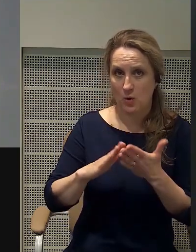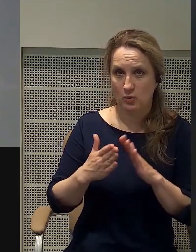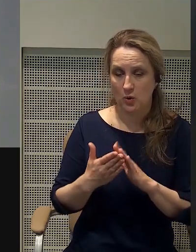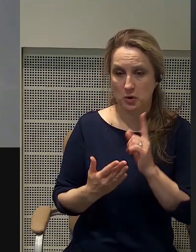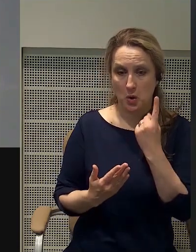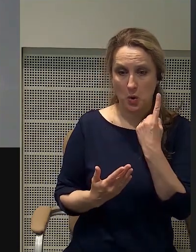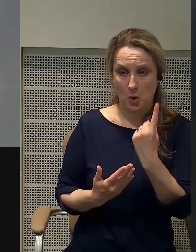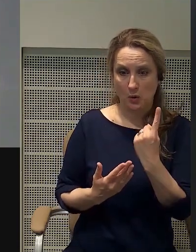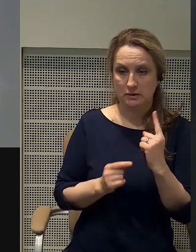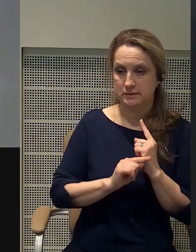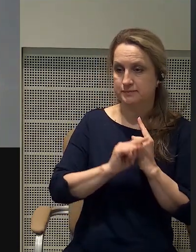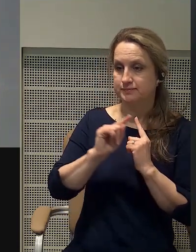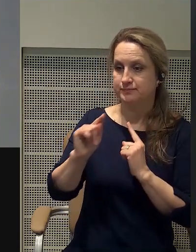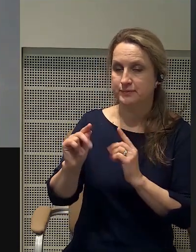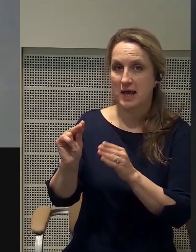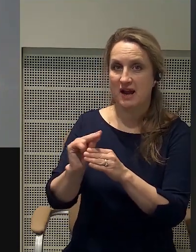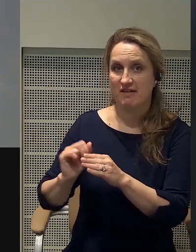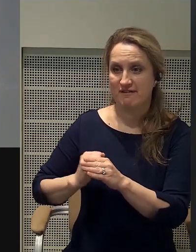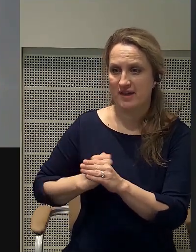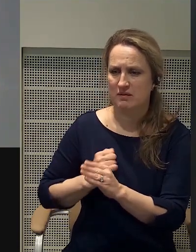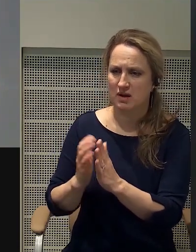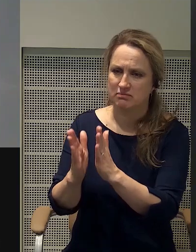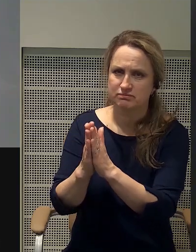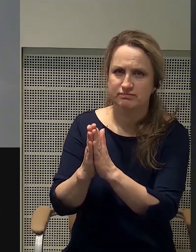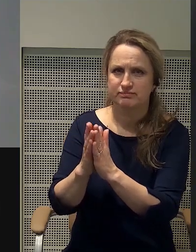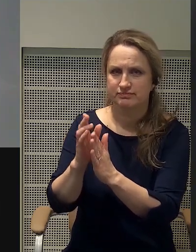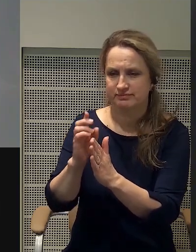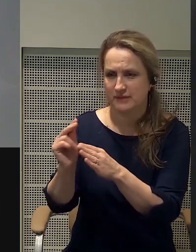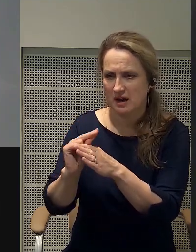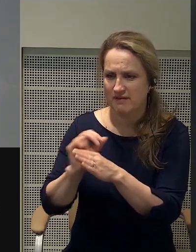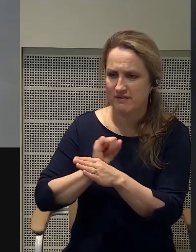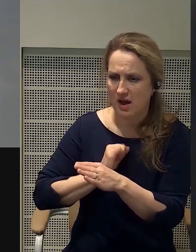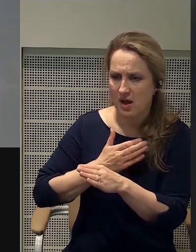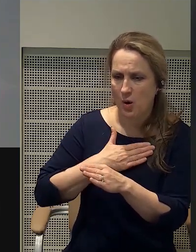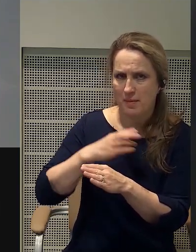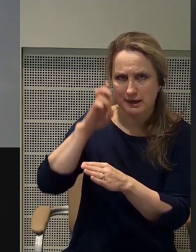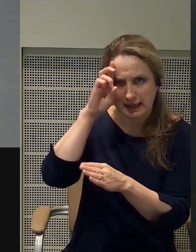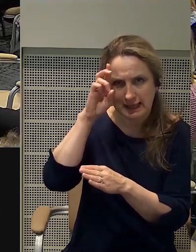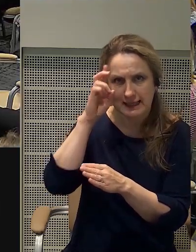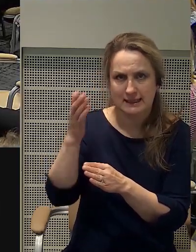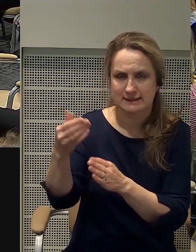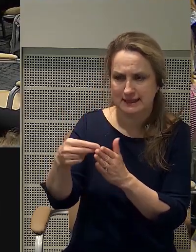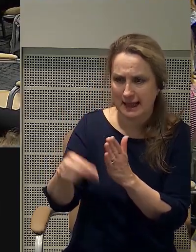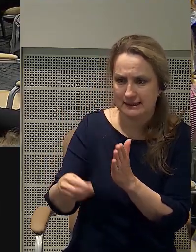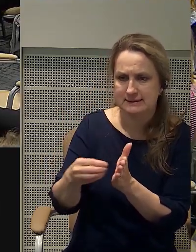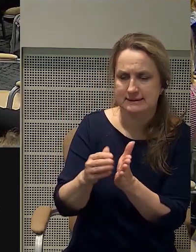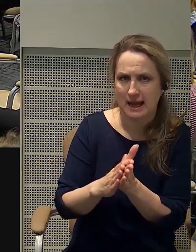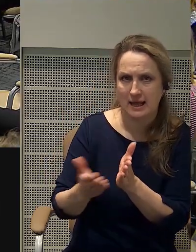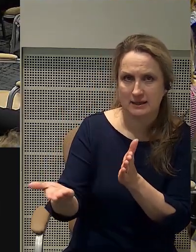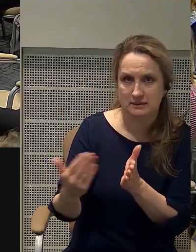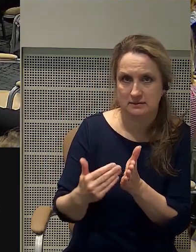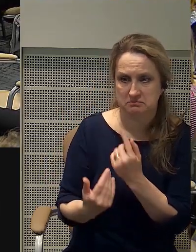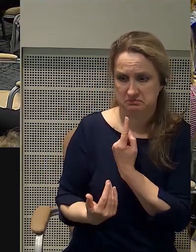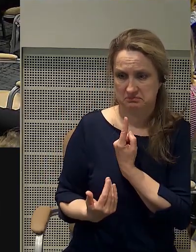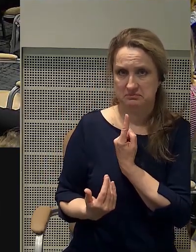a certain country. I would suggest a strong community with the different representatives that go and speak together